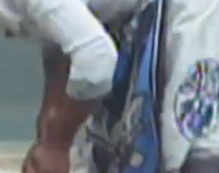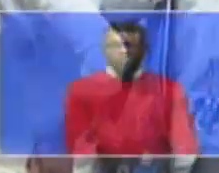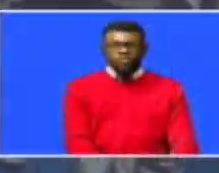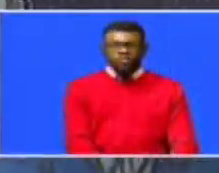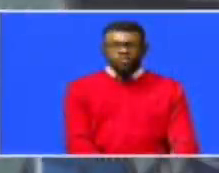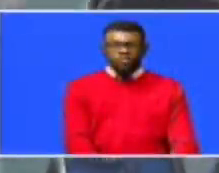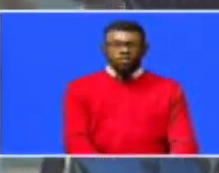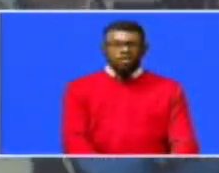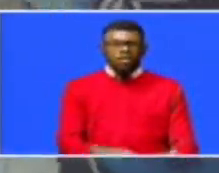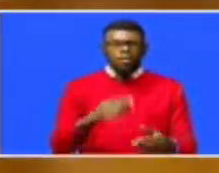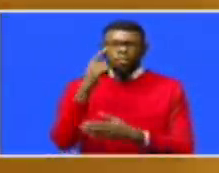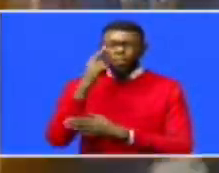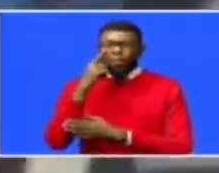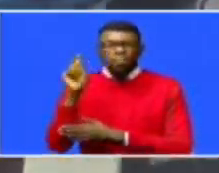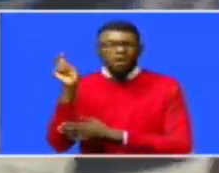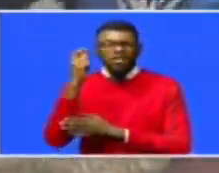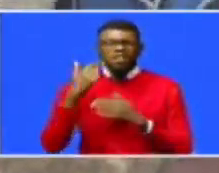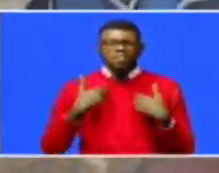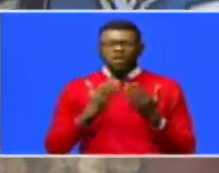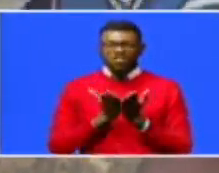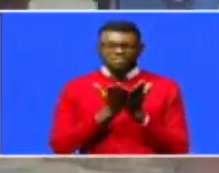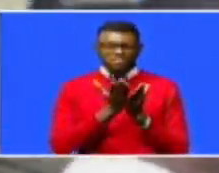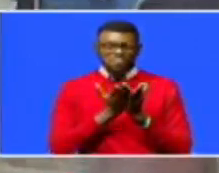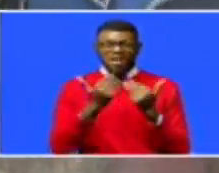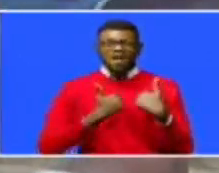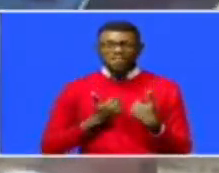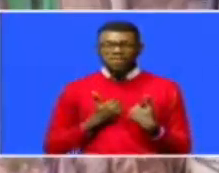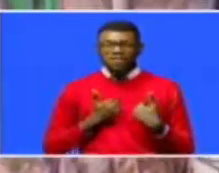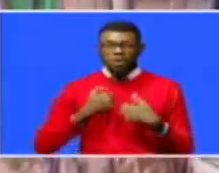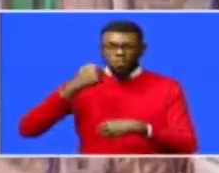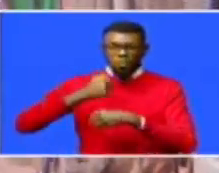Most Kenyan homes have a housemaid or a house help, as they are commonly known.